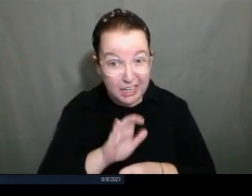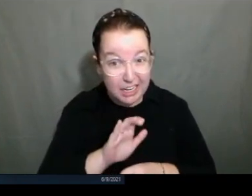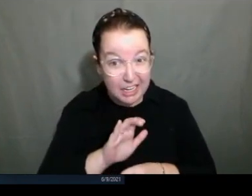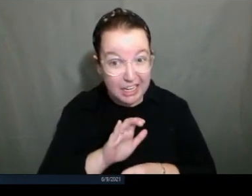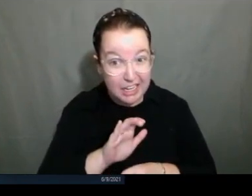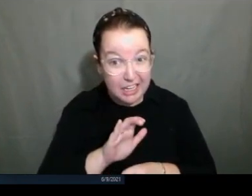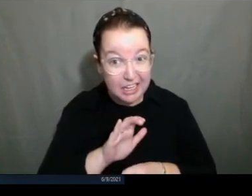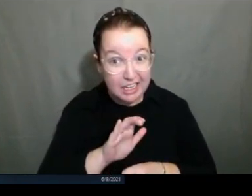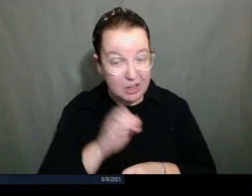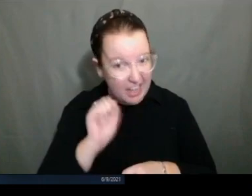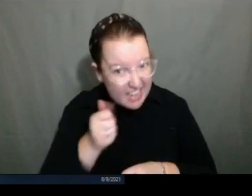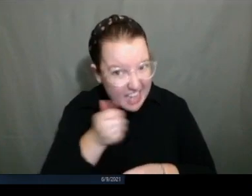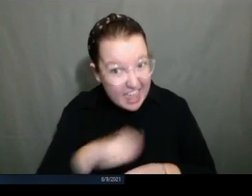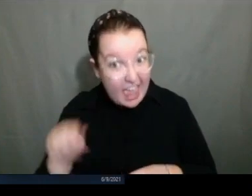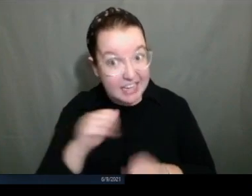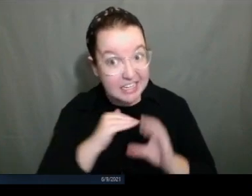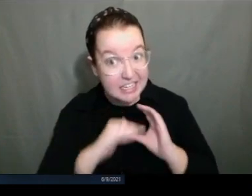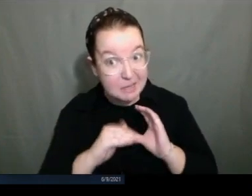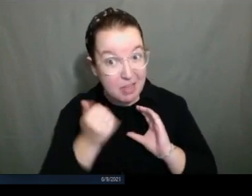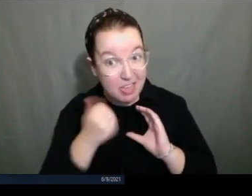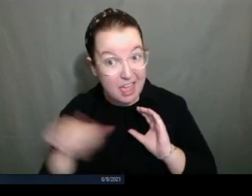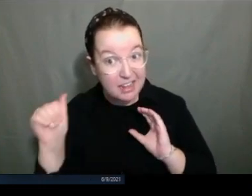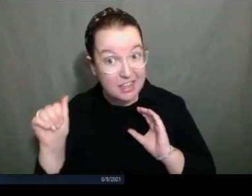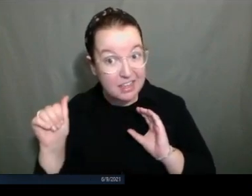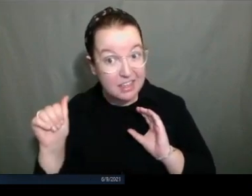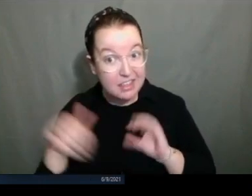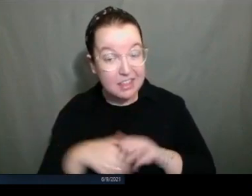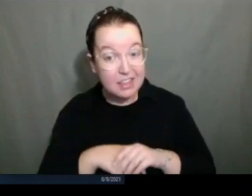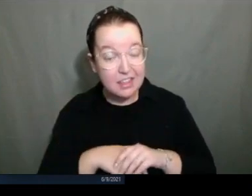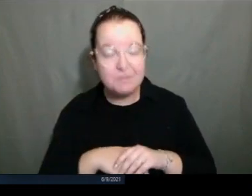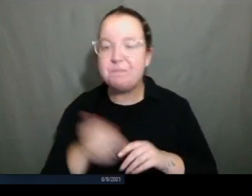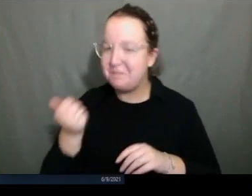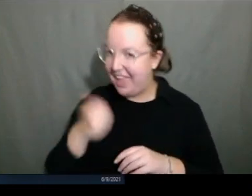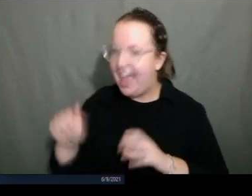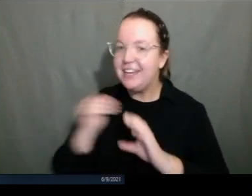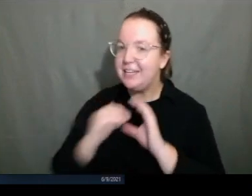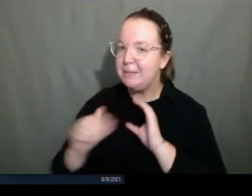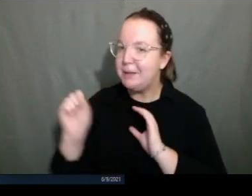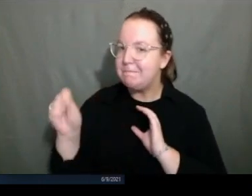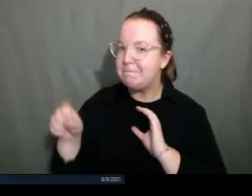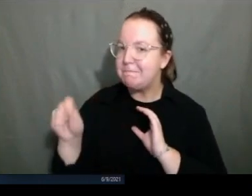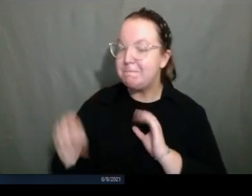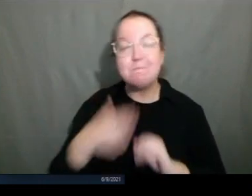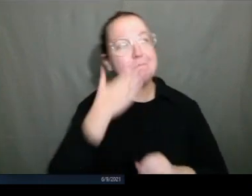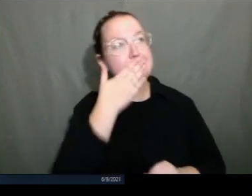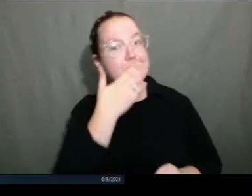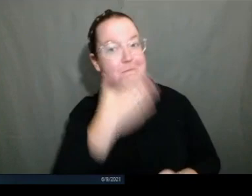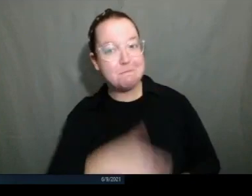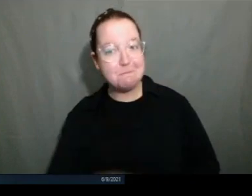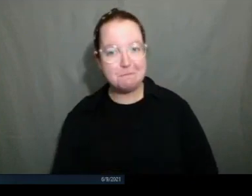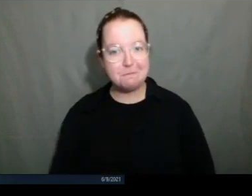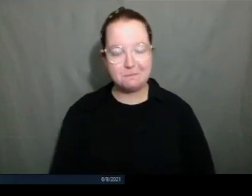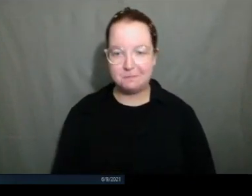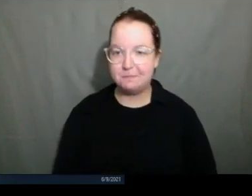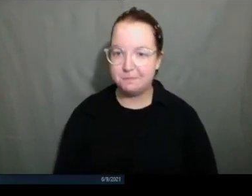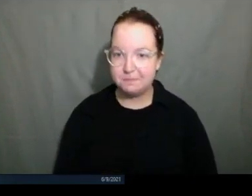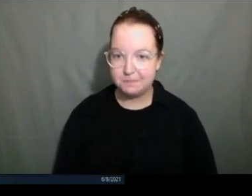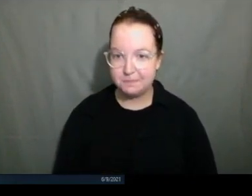I hear you correct? It can be any email we use. It could be any email. Thank you. Yep.